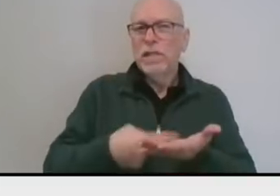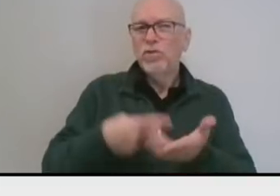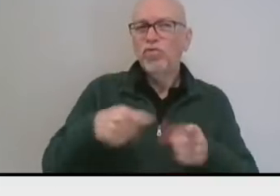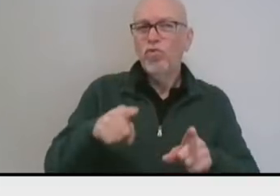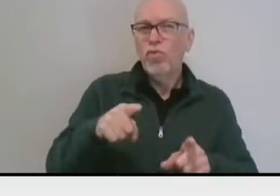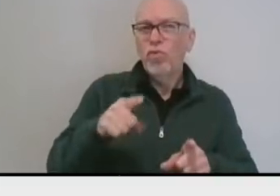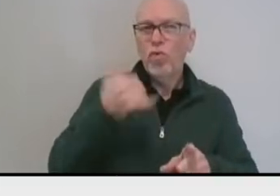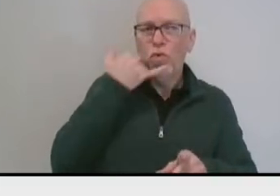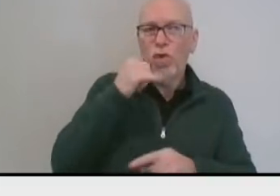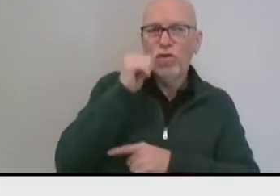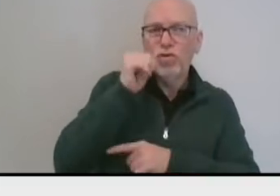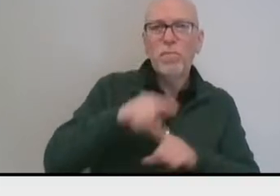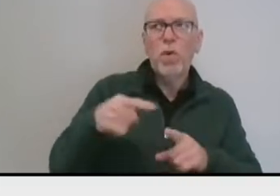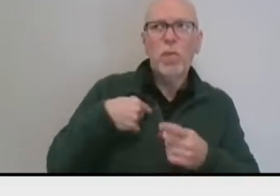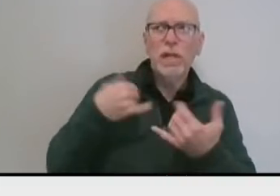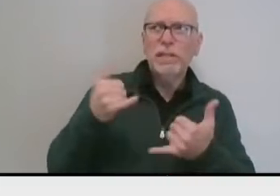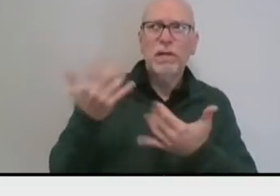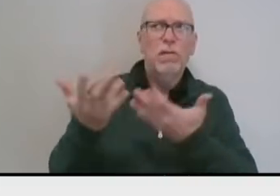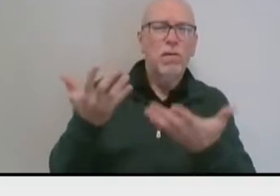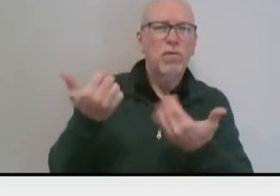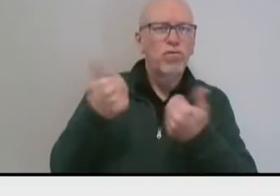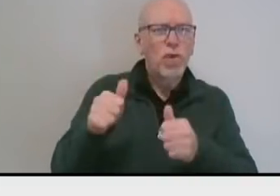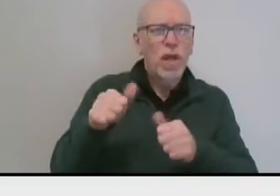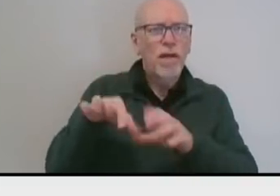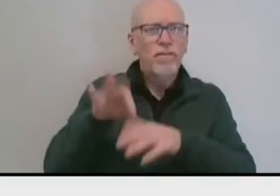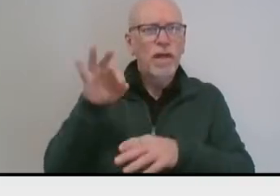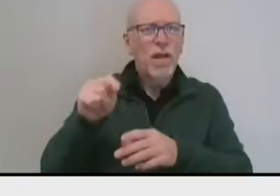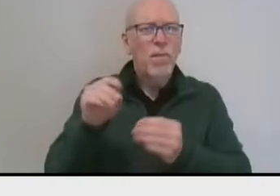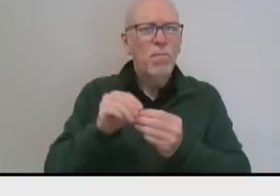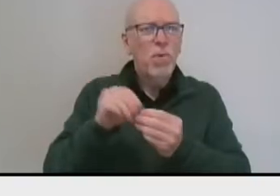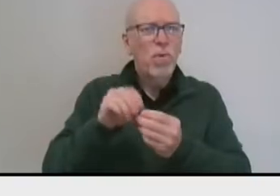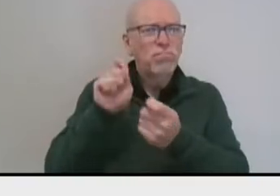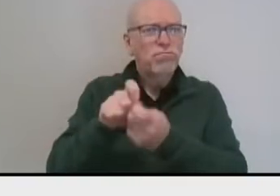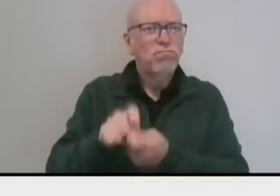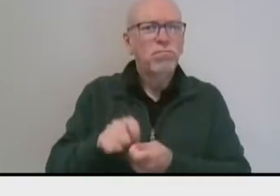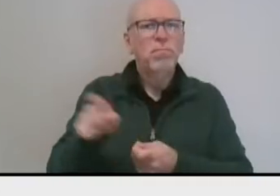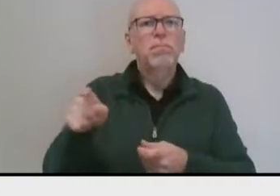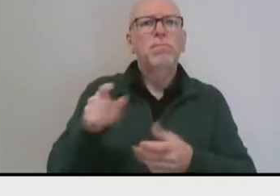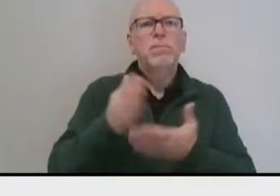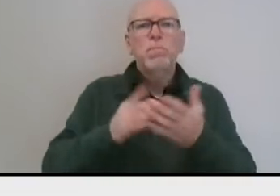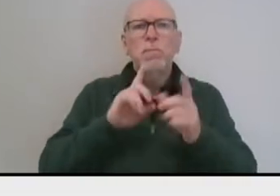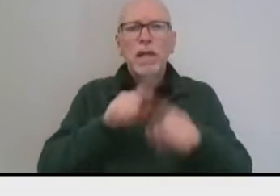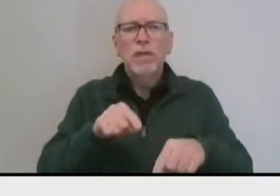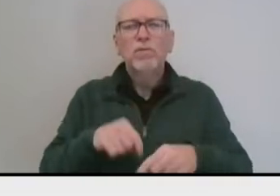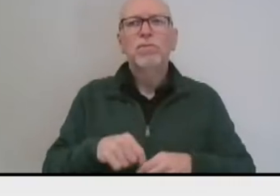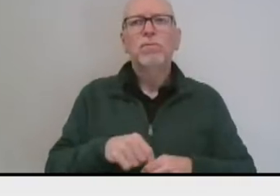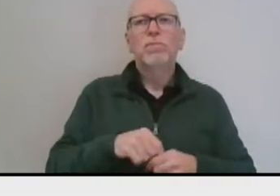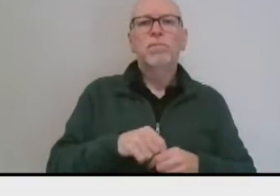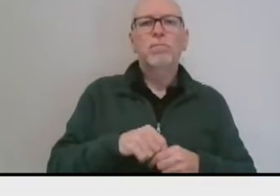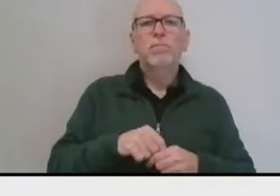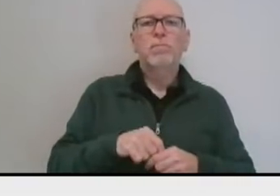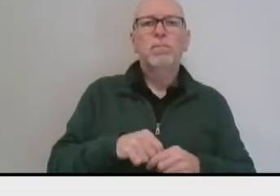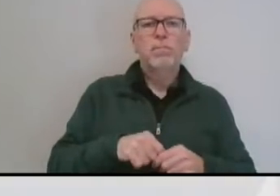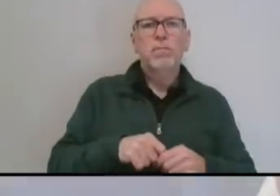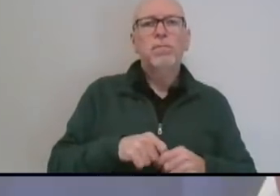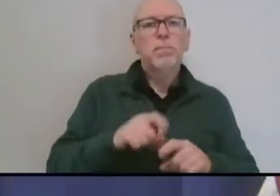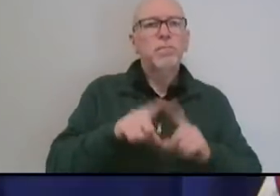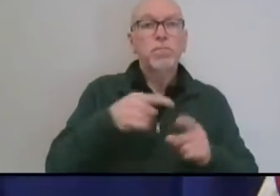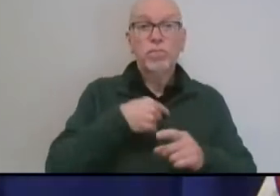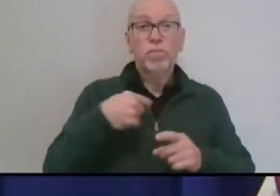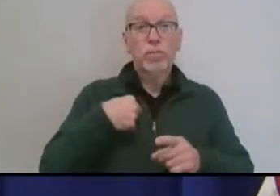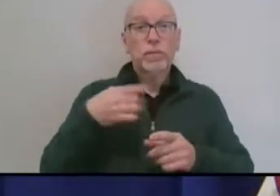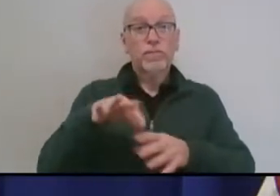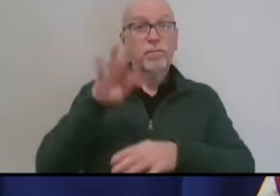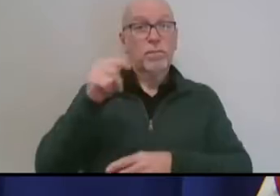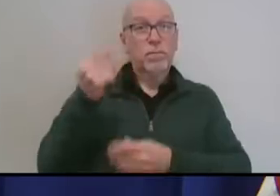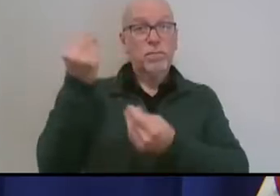still understandably trying to run down some details and some answers. But we received word